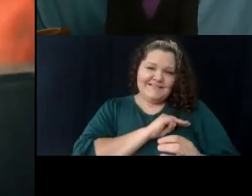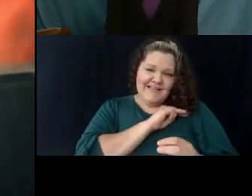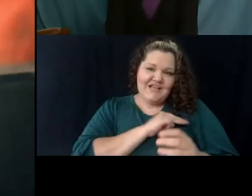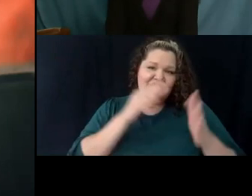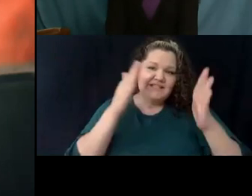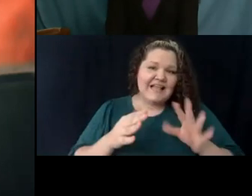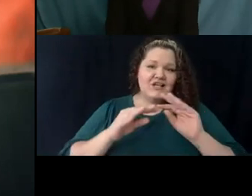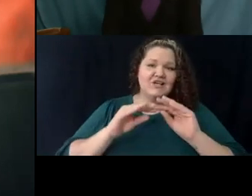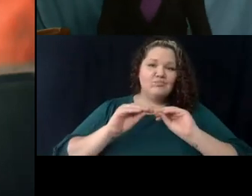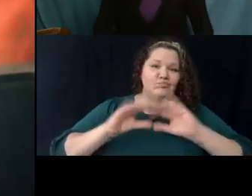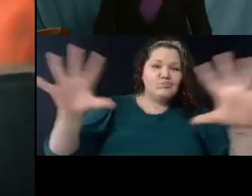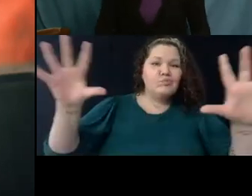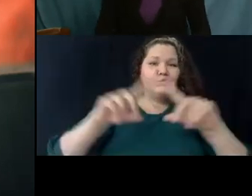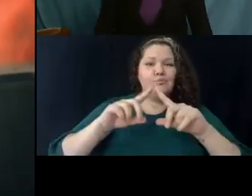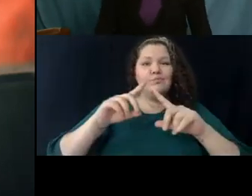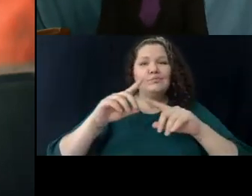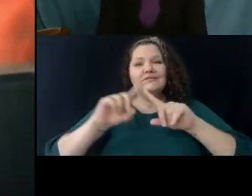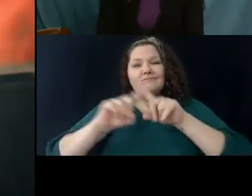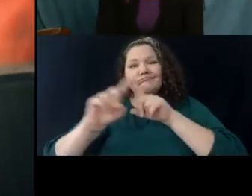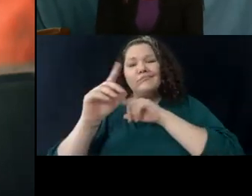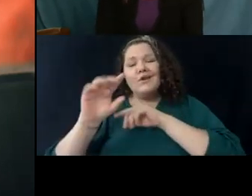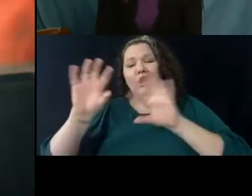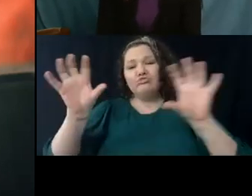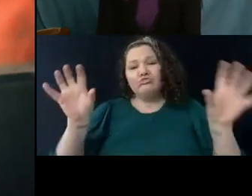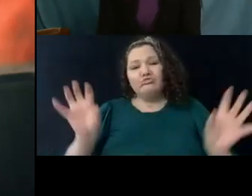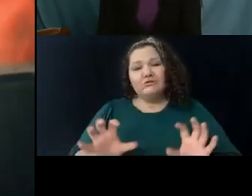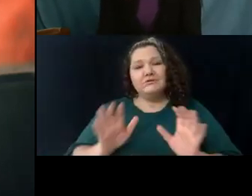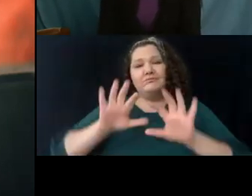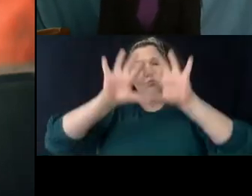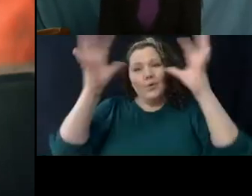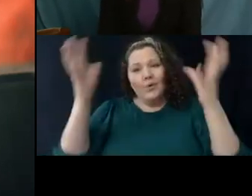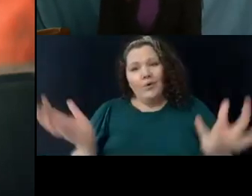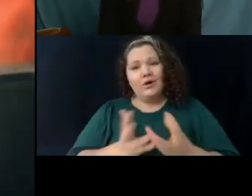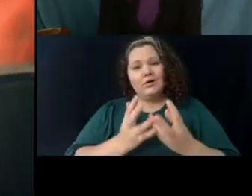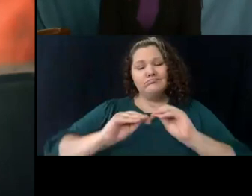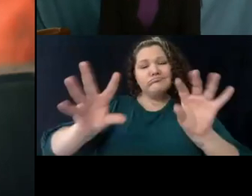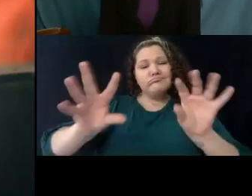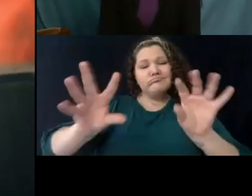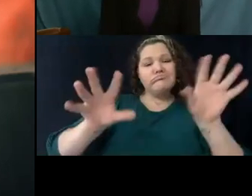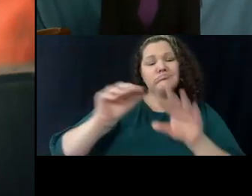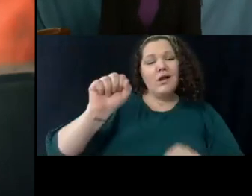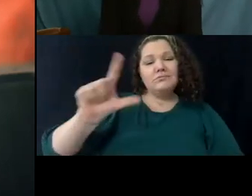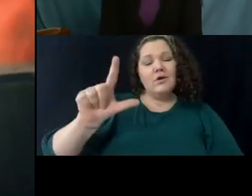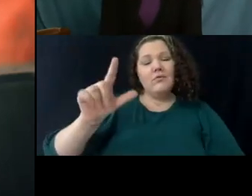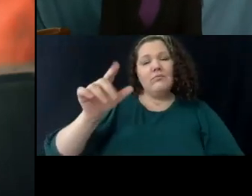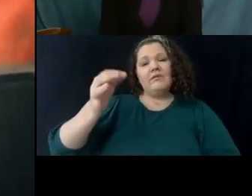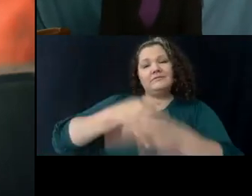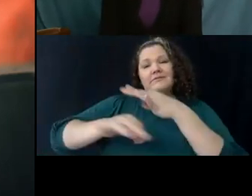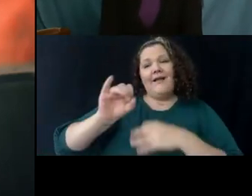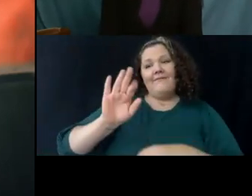But it's very much not. It's different in every country as you go around the